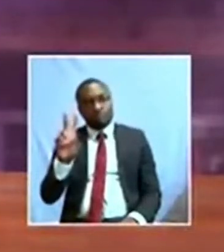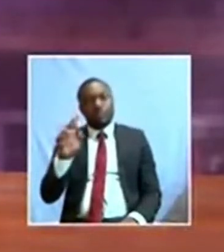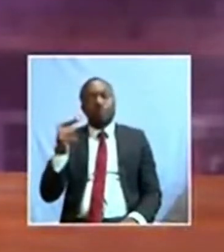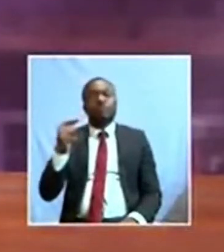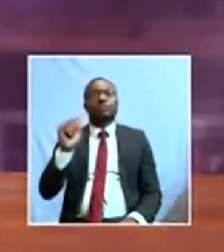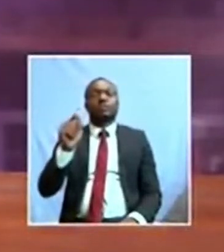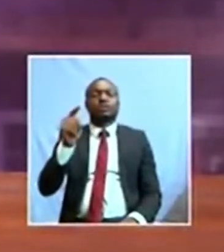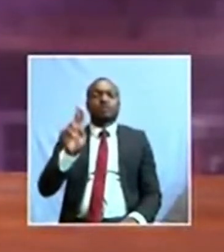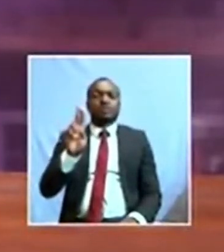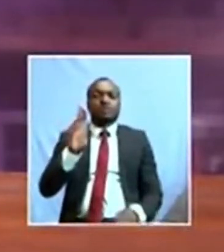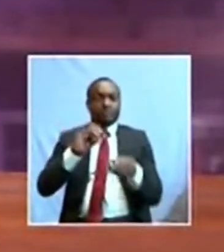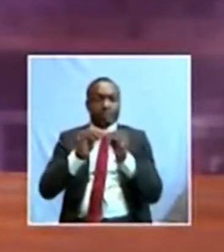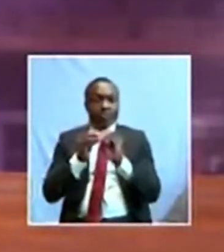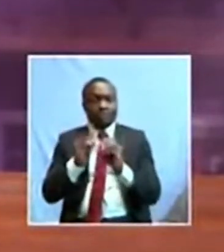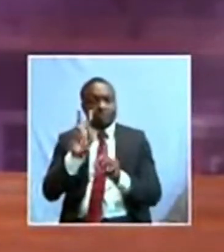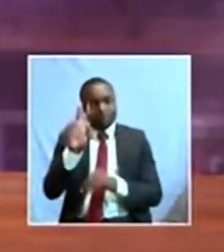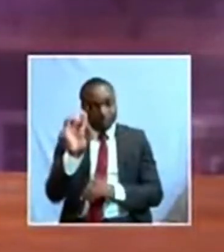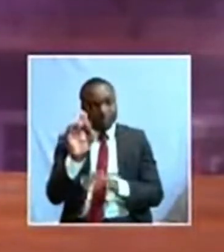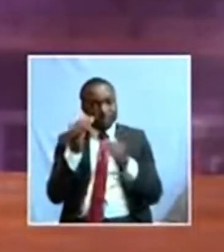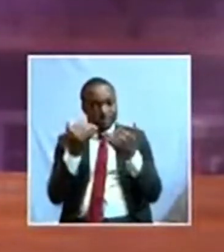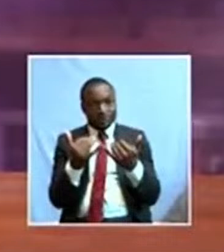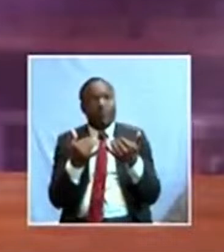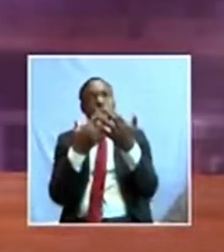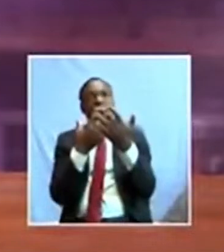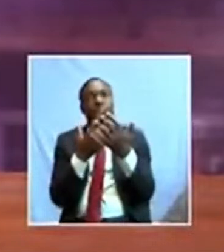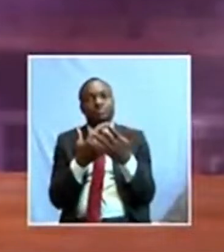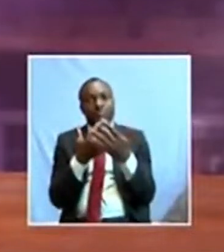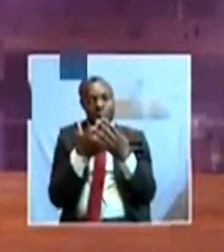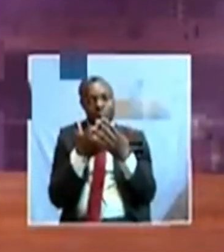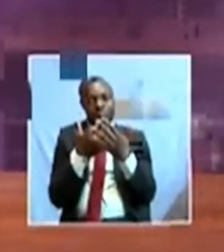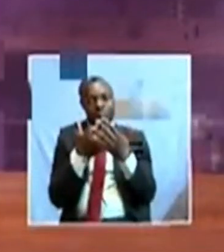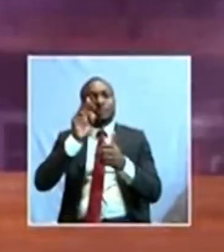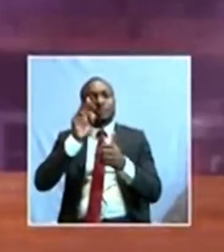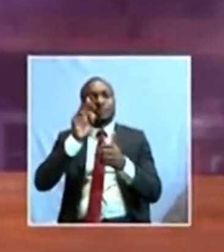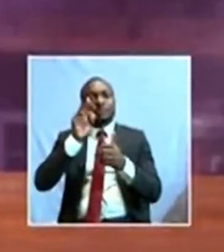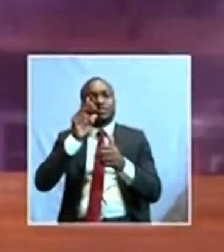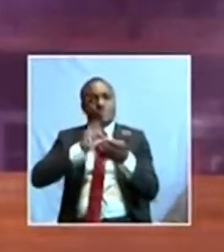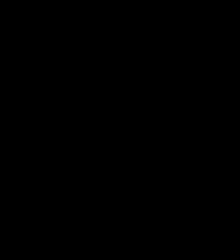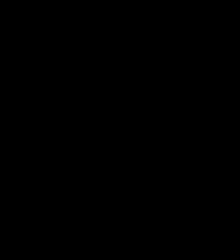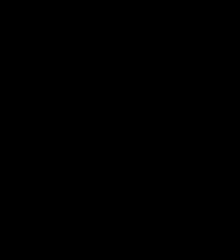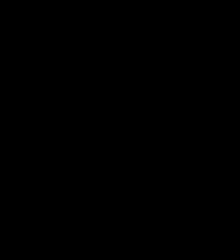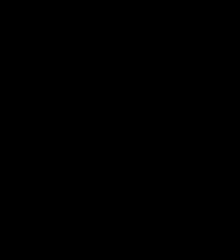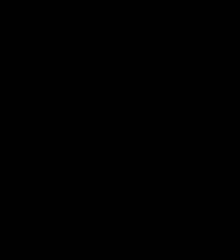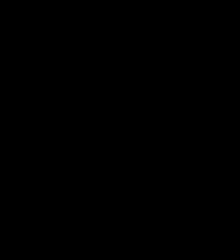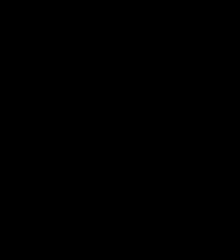28. Right now, we do stand by for the next witness.